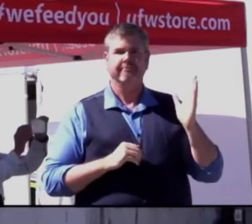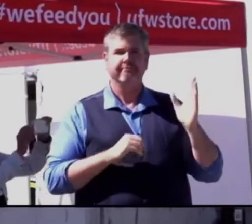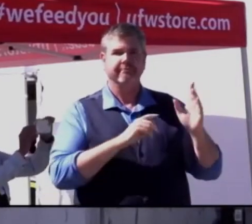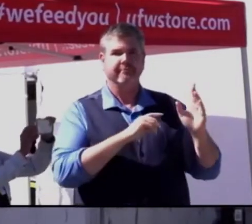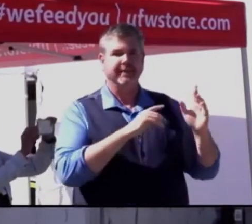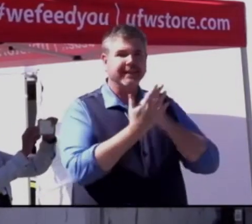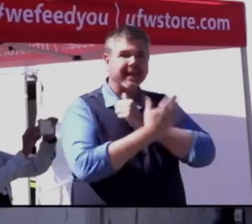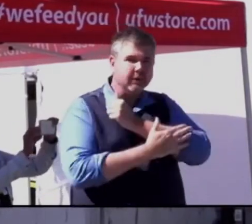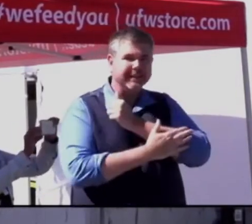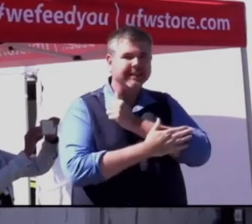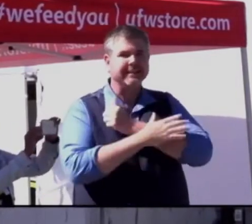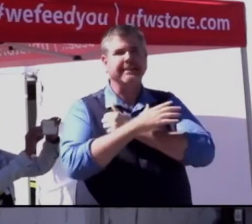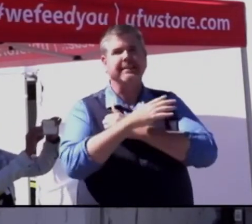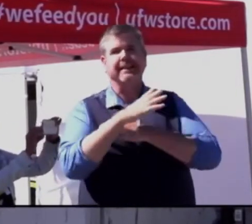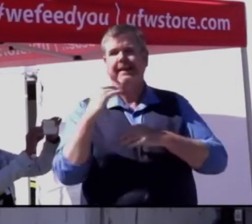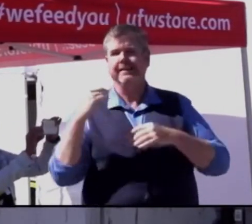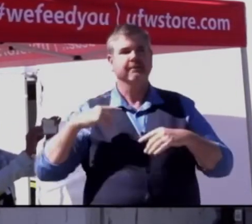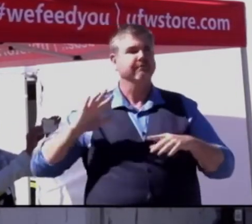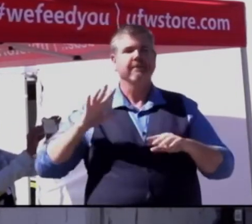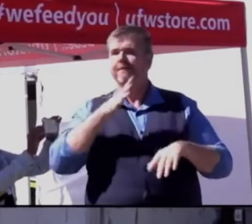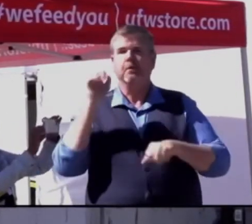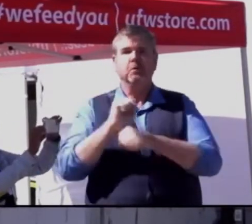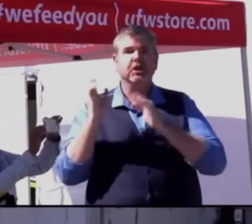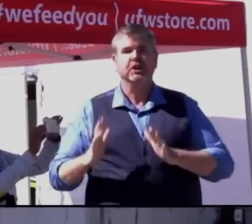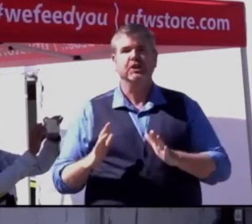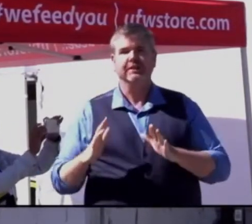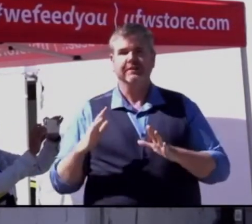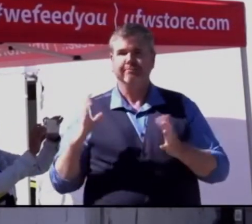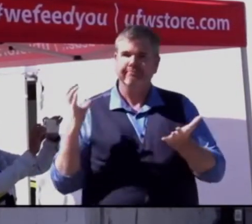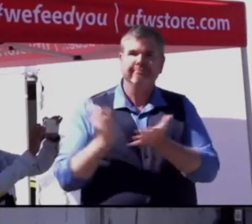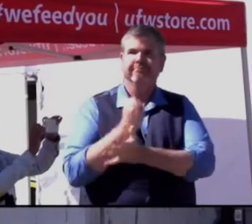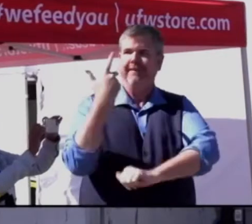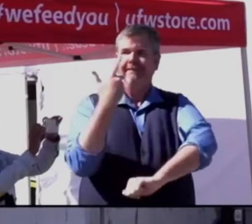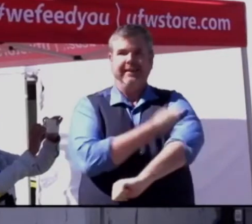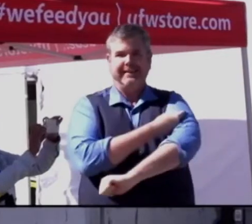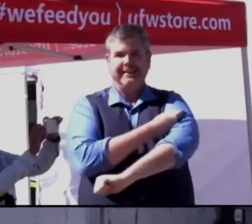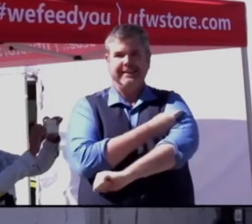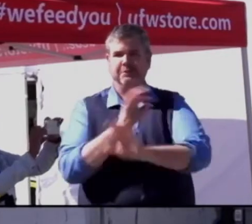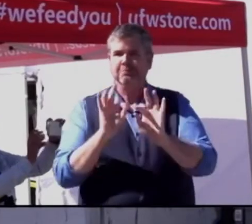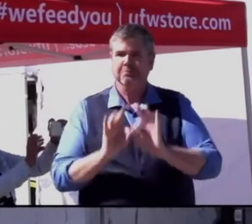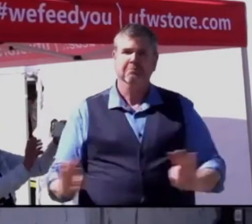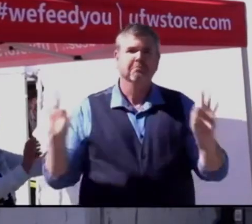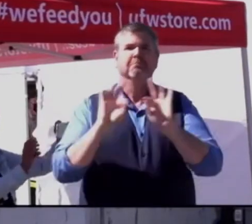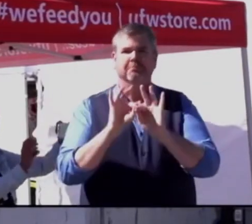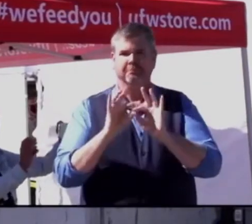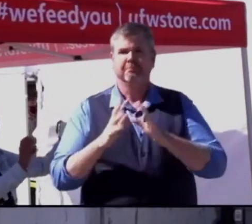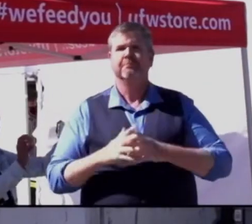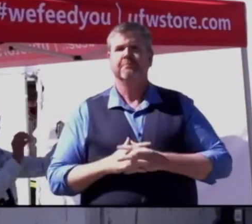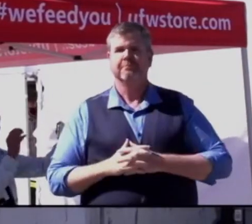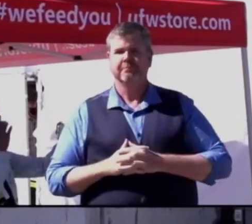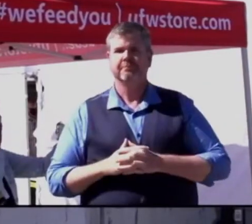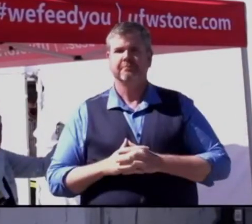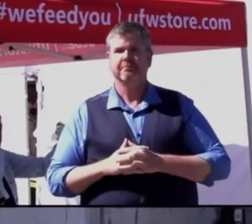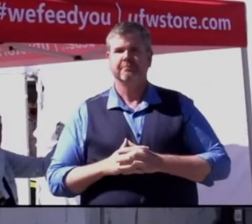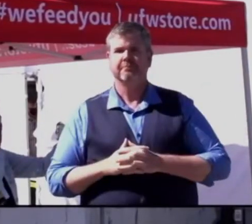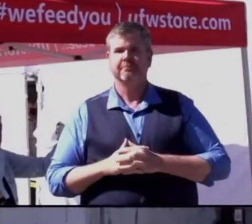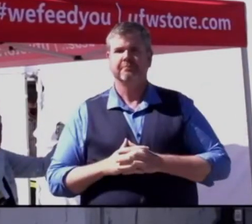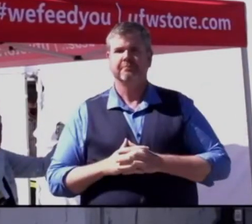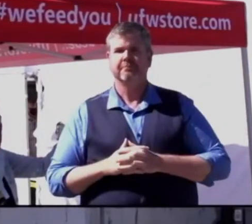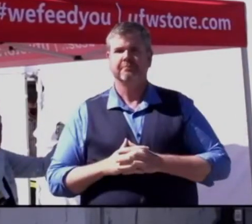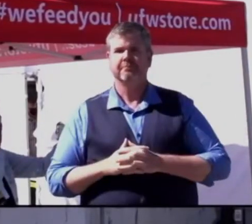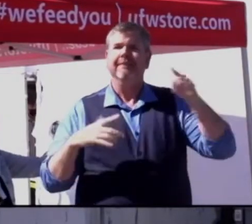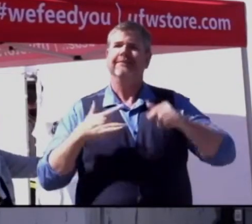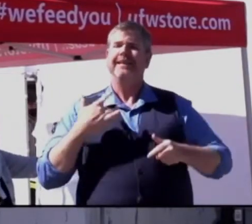getting vaccinated. The second important fact is the recognition that